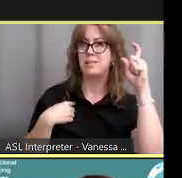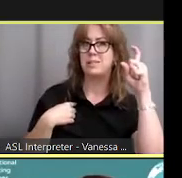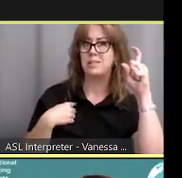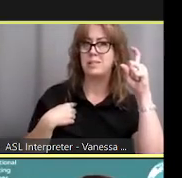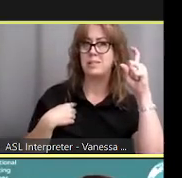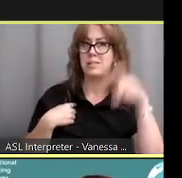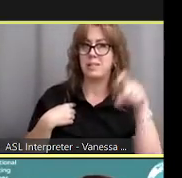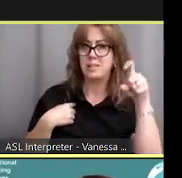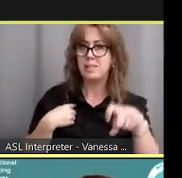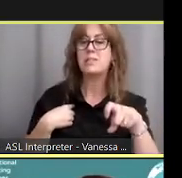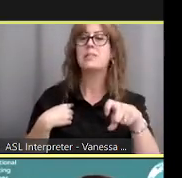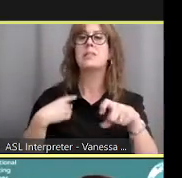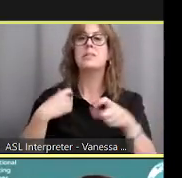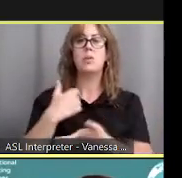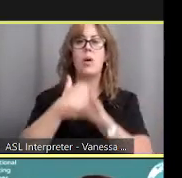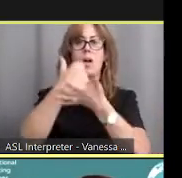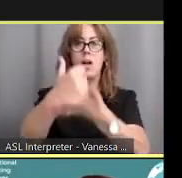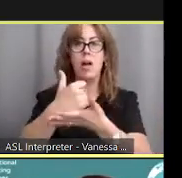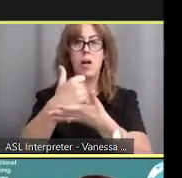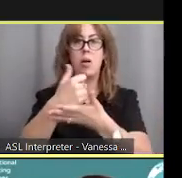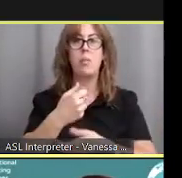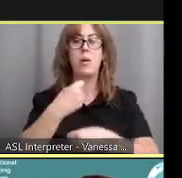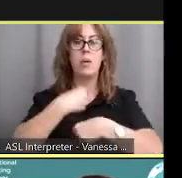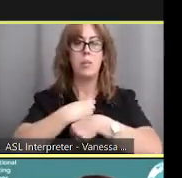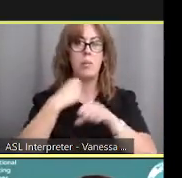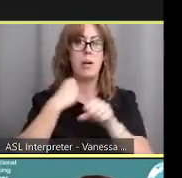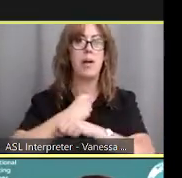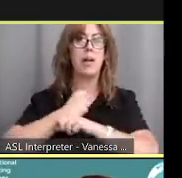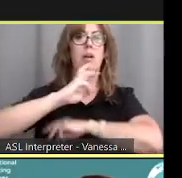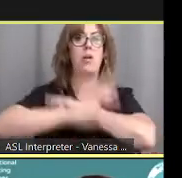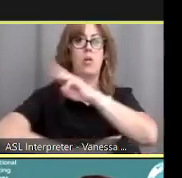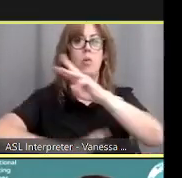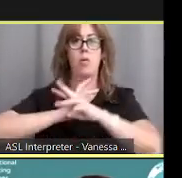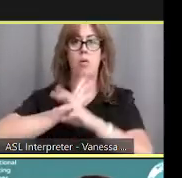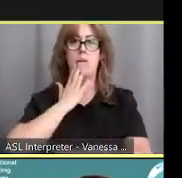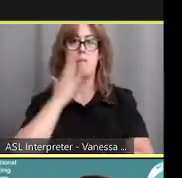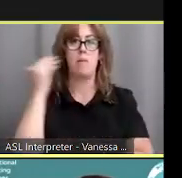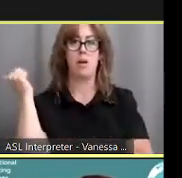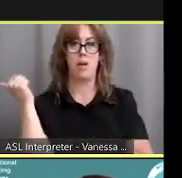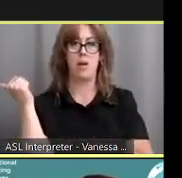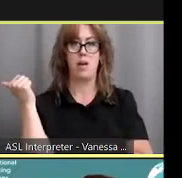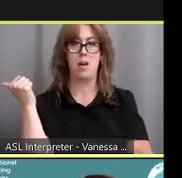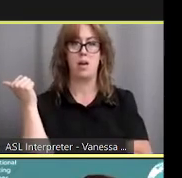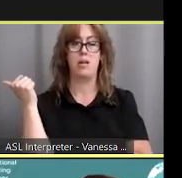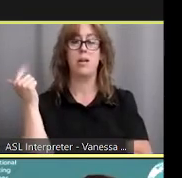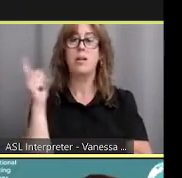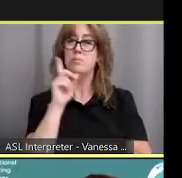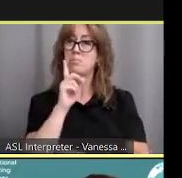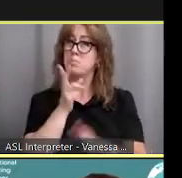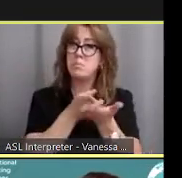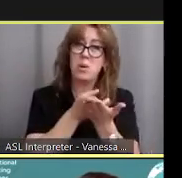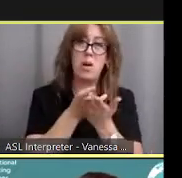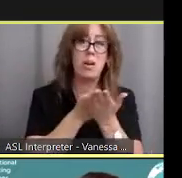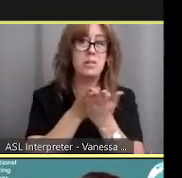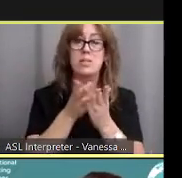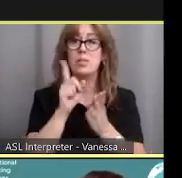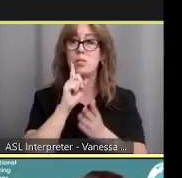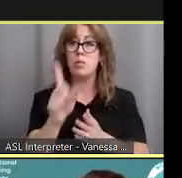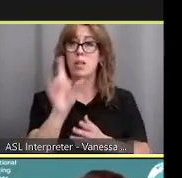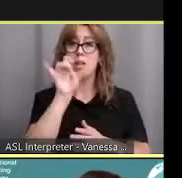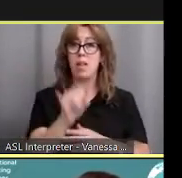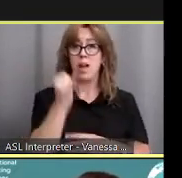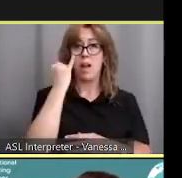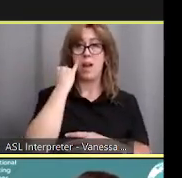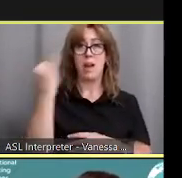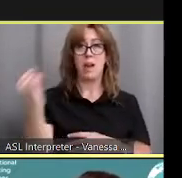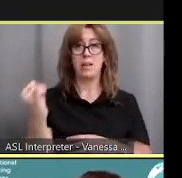me livable. Mm. Because so maybe it starts from really personal needs. It's like I chose to